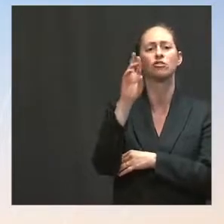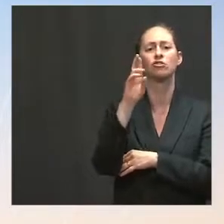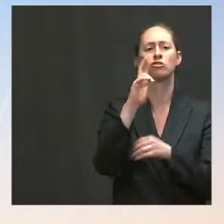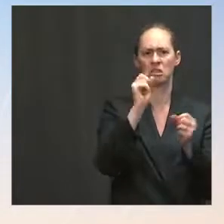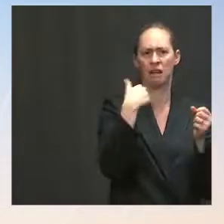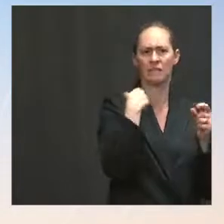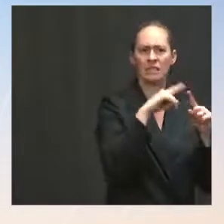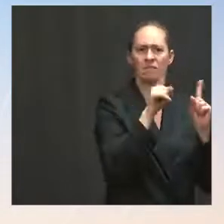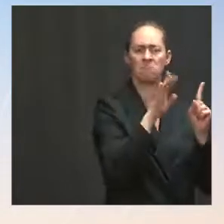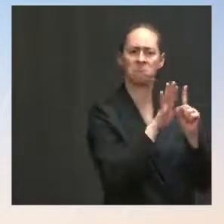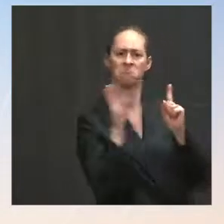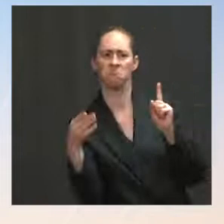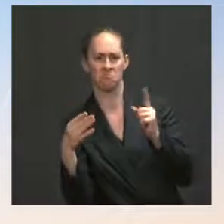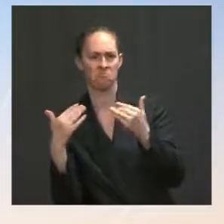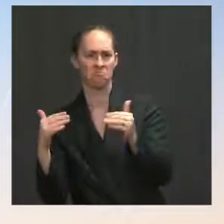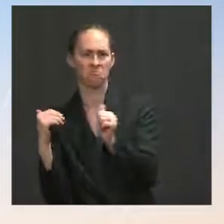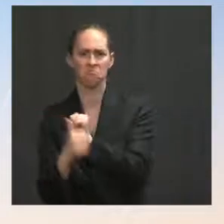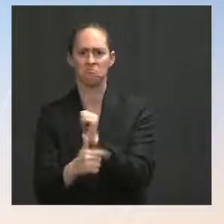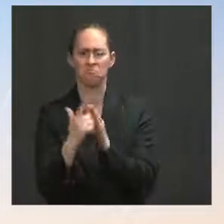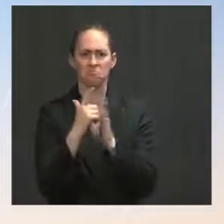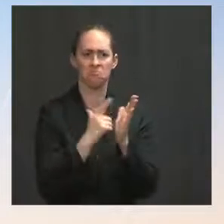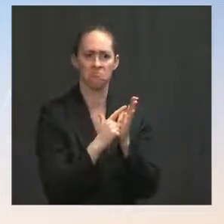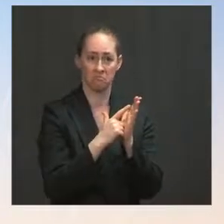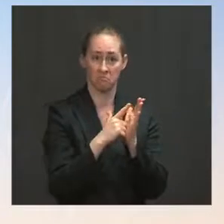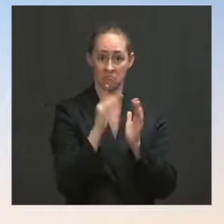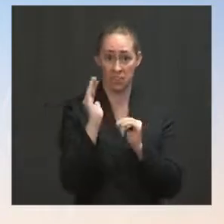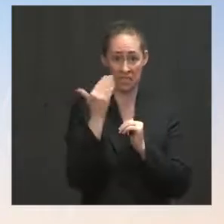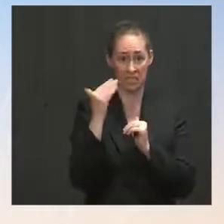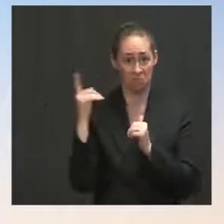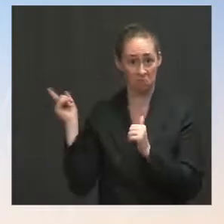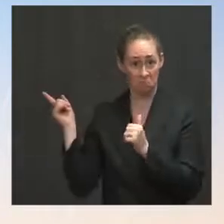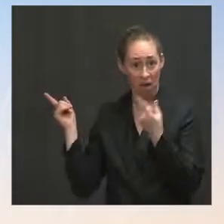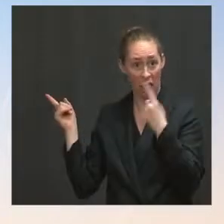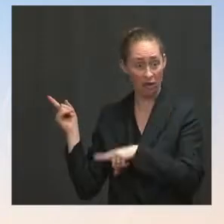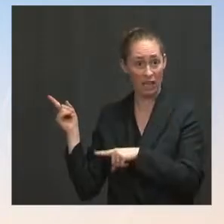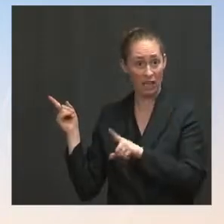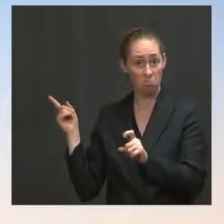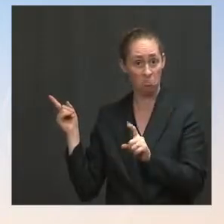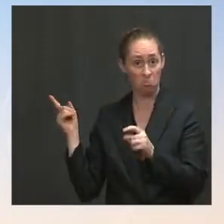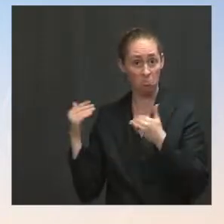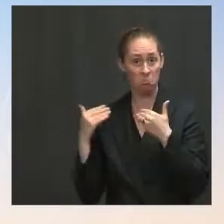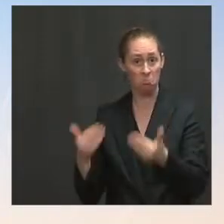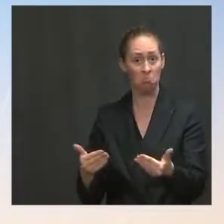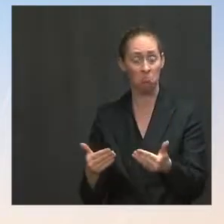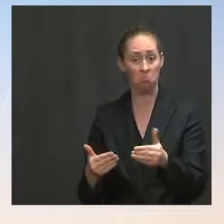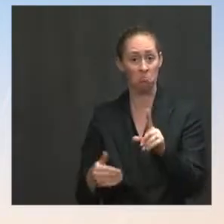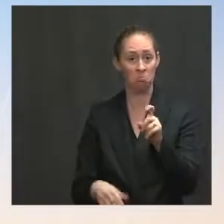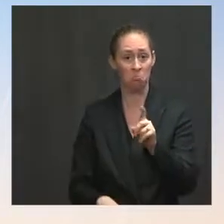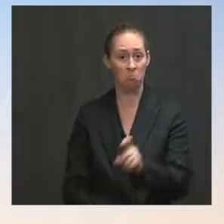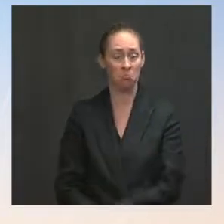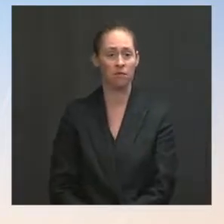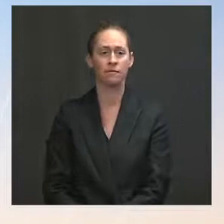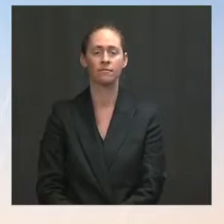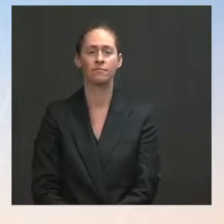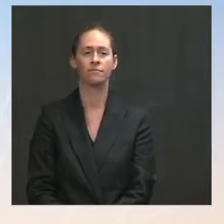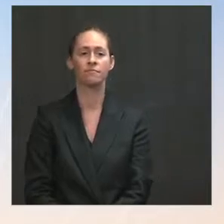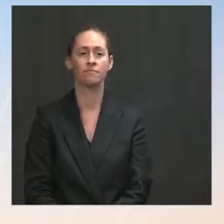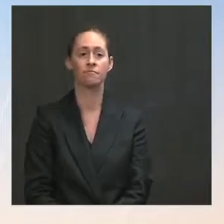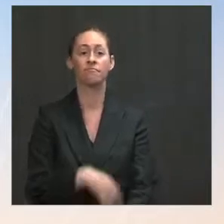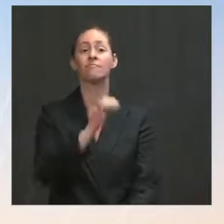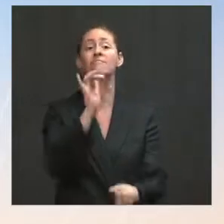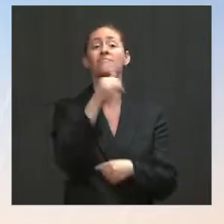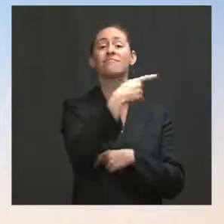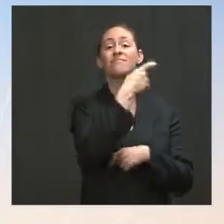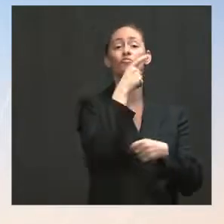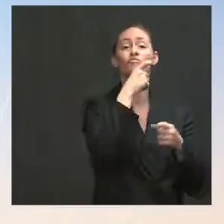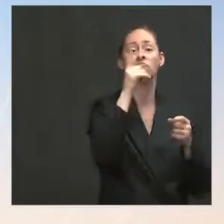that legislation. Does the president agree? Well, first, I would say that Congressman Clyburn is a good friend of the president and certainly of the